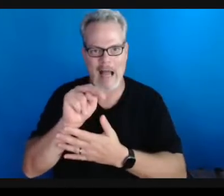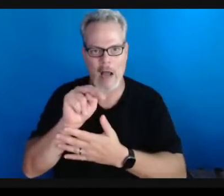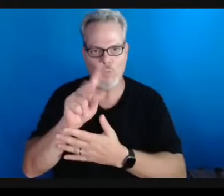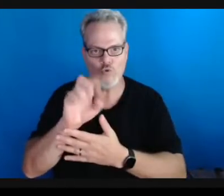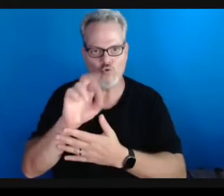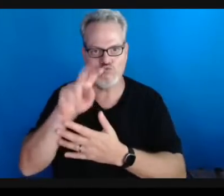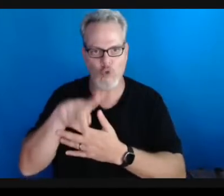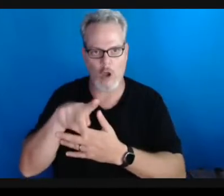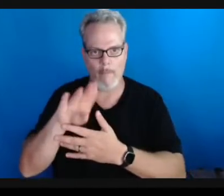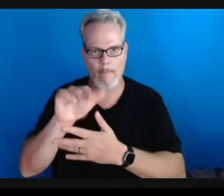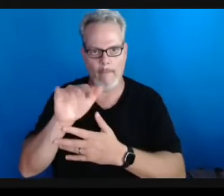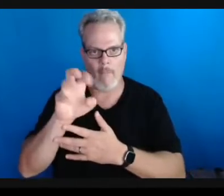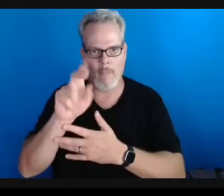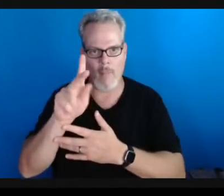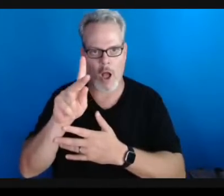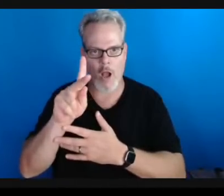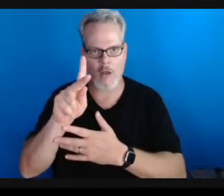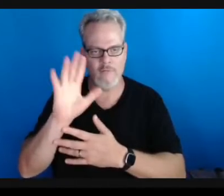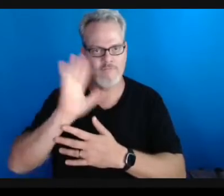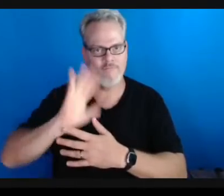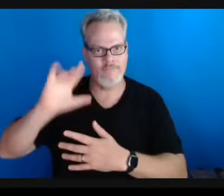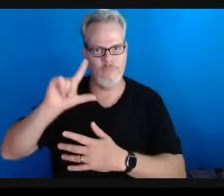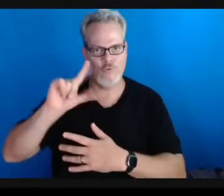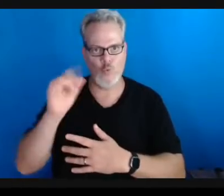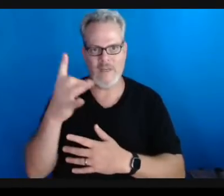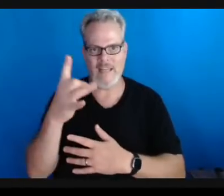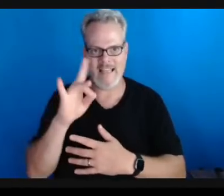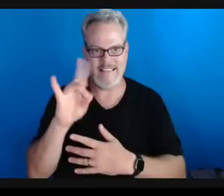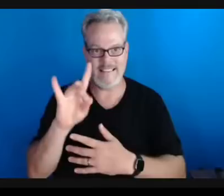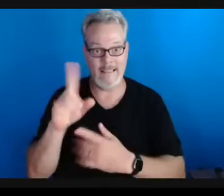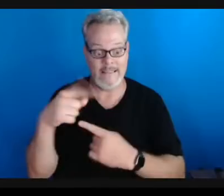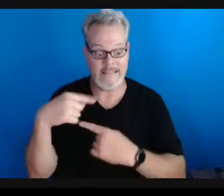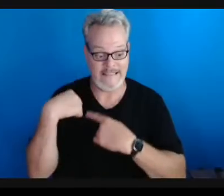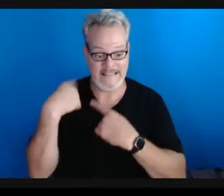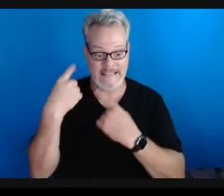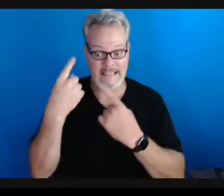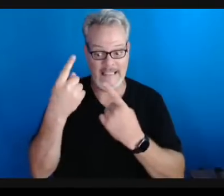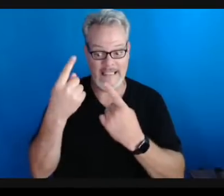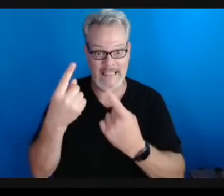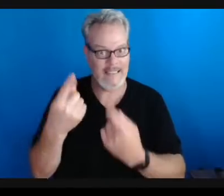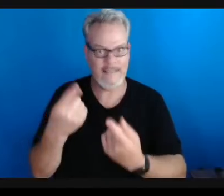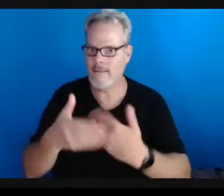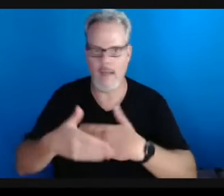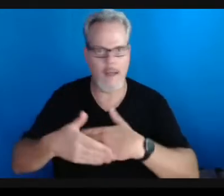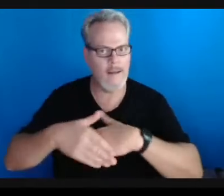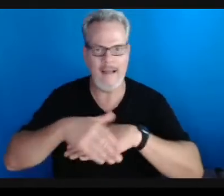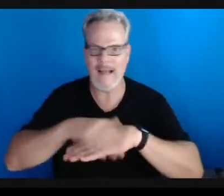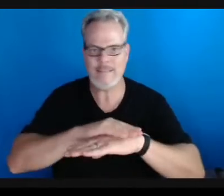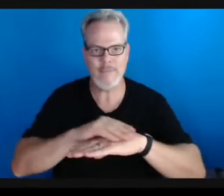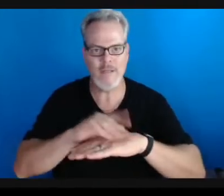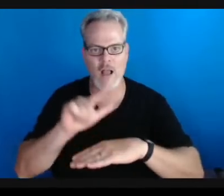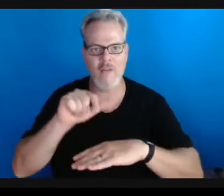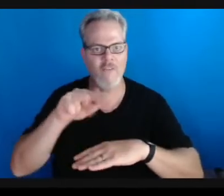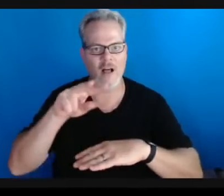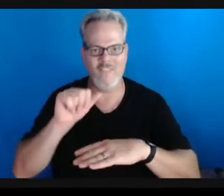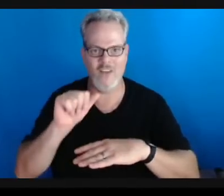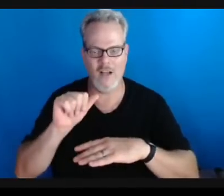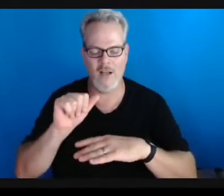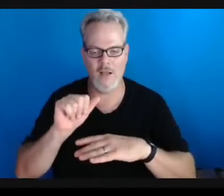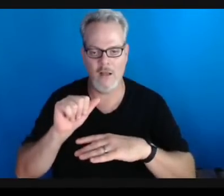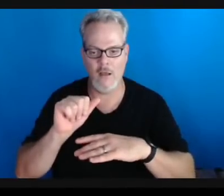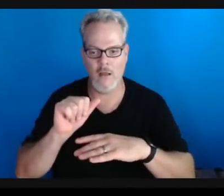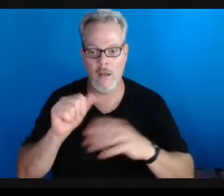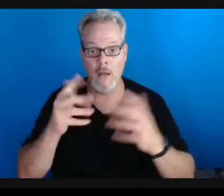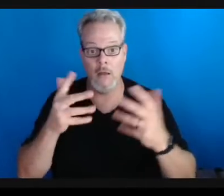2018 that has not been covered in lava since. So this is the edge of our current flow. And as we showed you in our